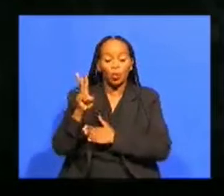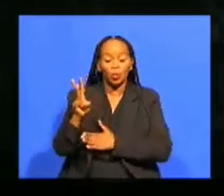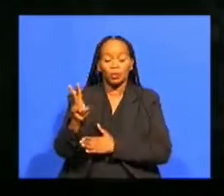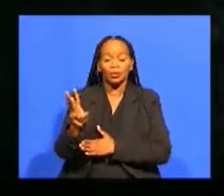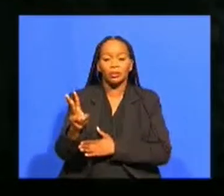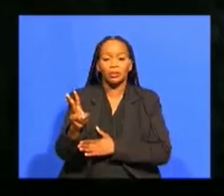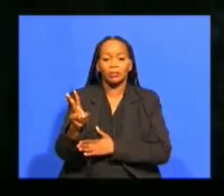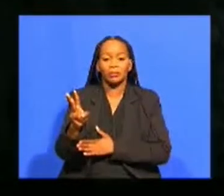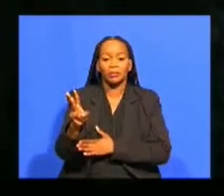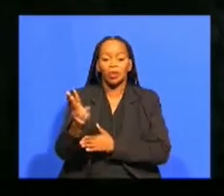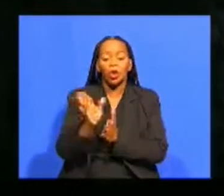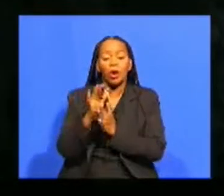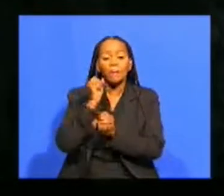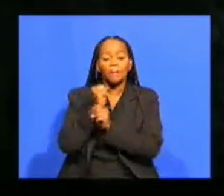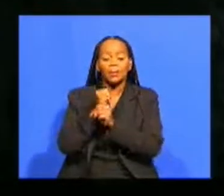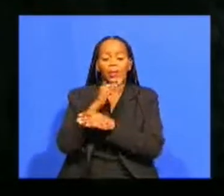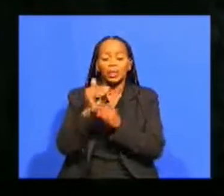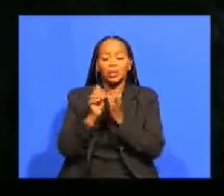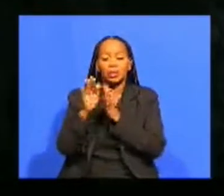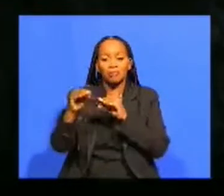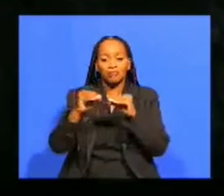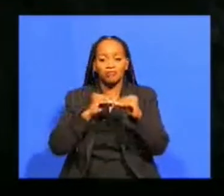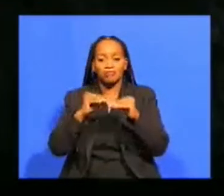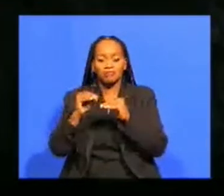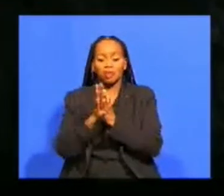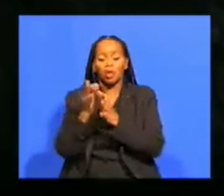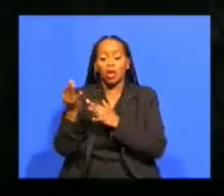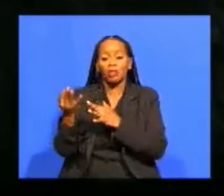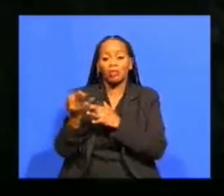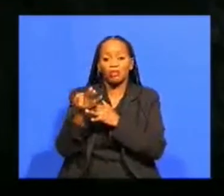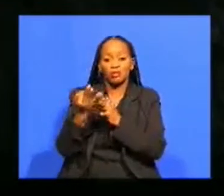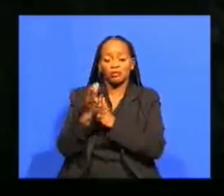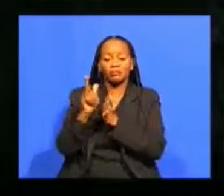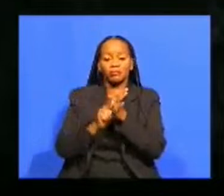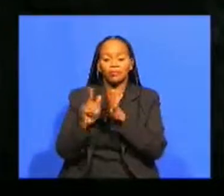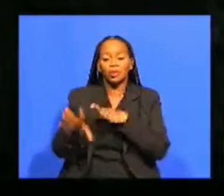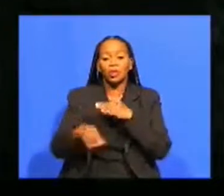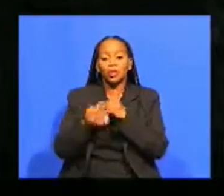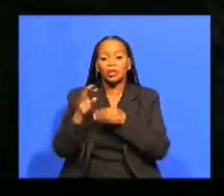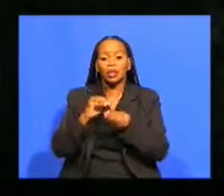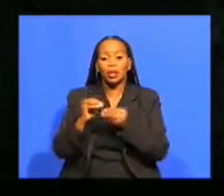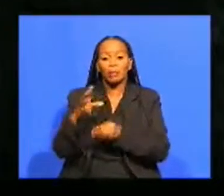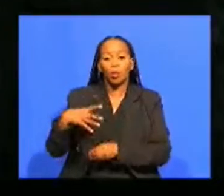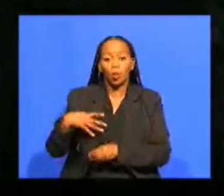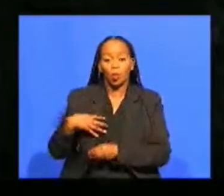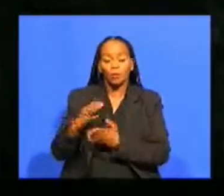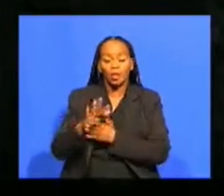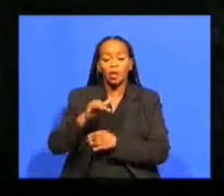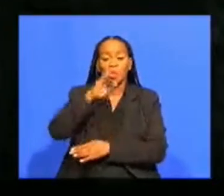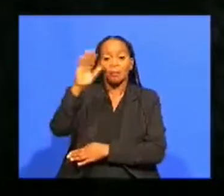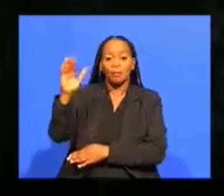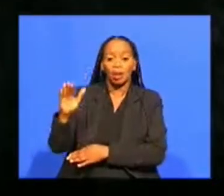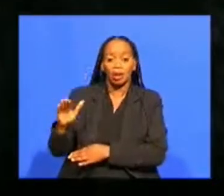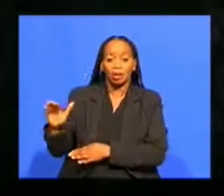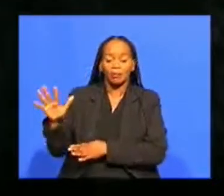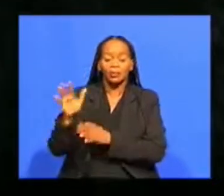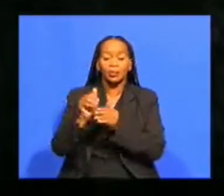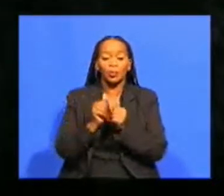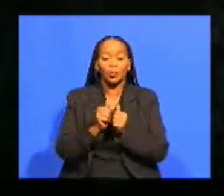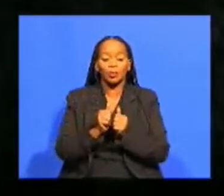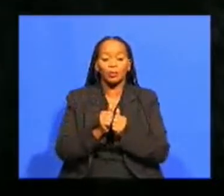some adjustment to our legal framework, increase the number of women who are in Parliament with